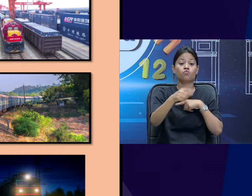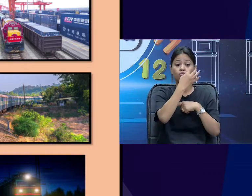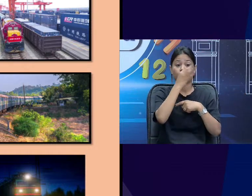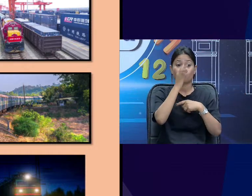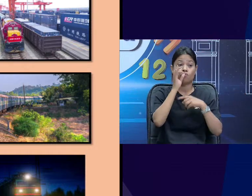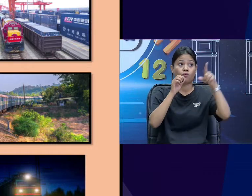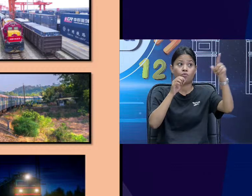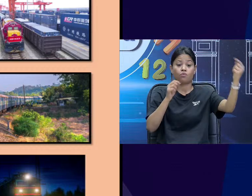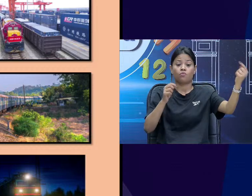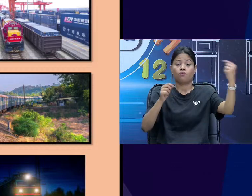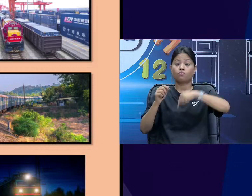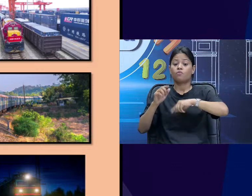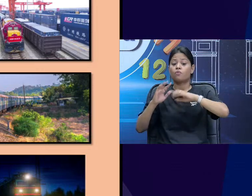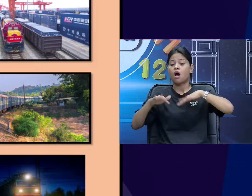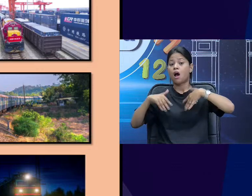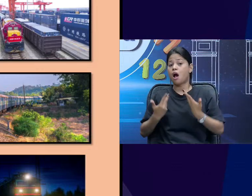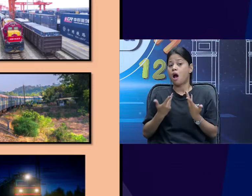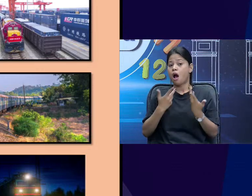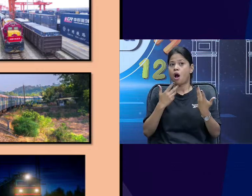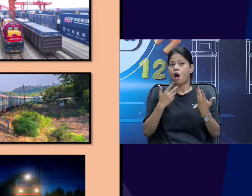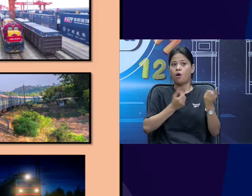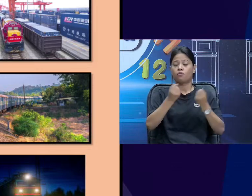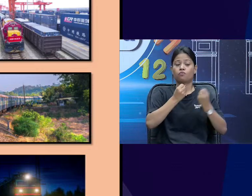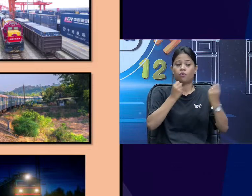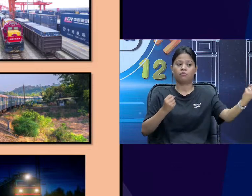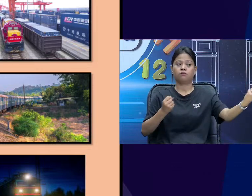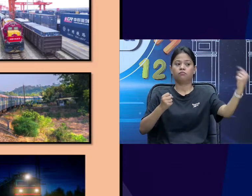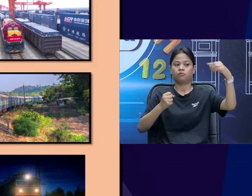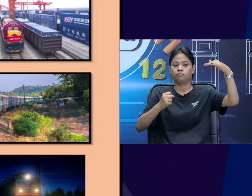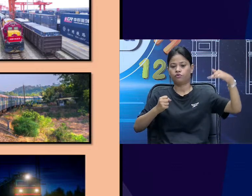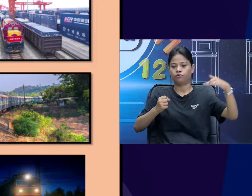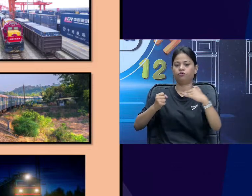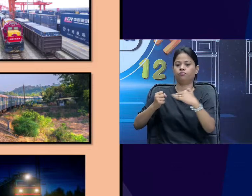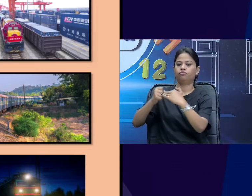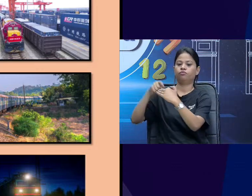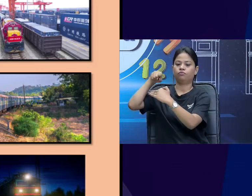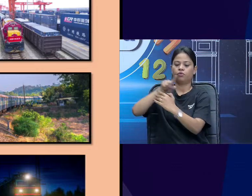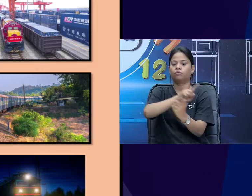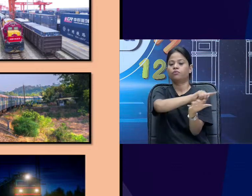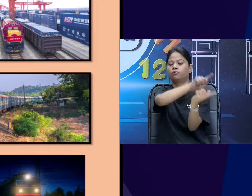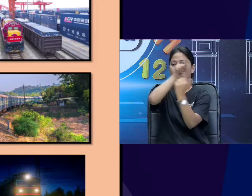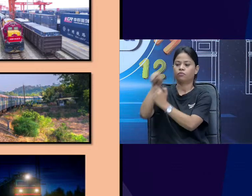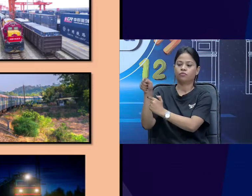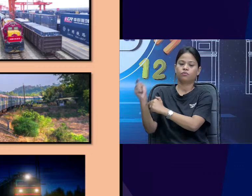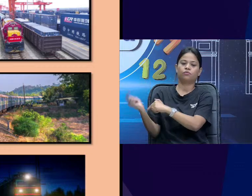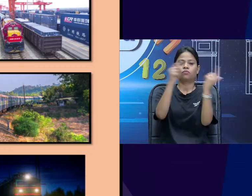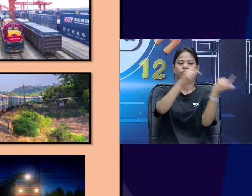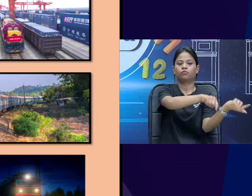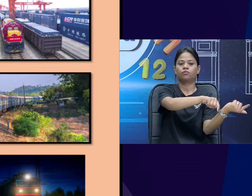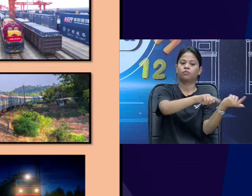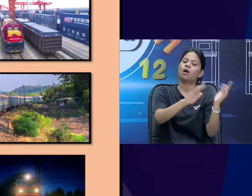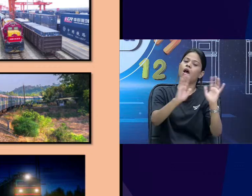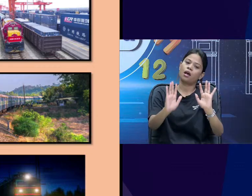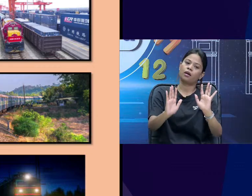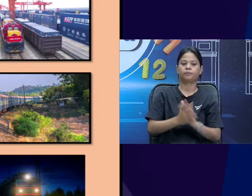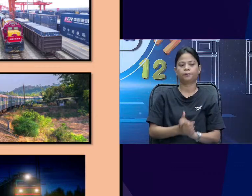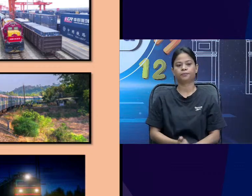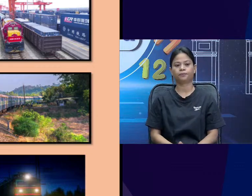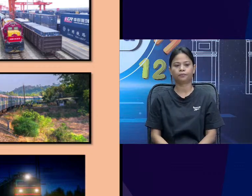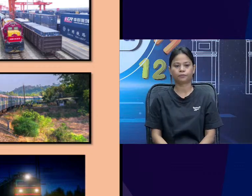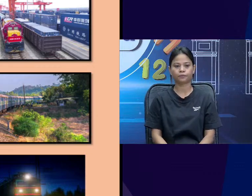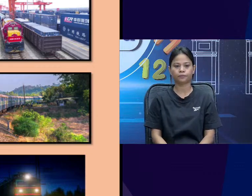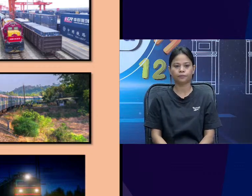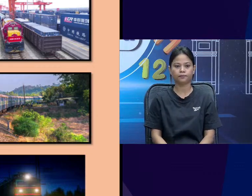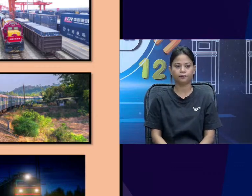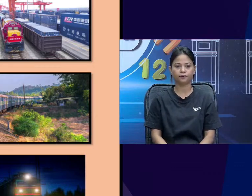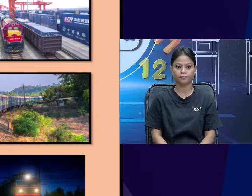This now we want, if we want a car that is made in Delhi, and if I want it here in Kerala, I can book it from